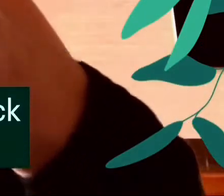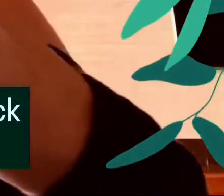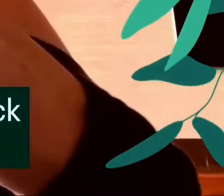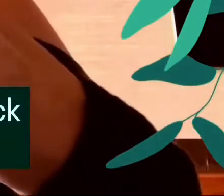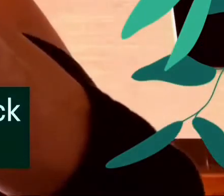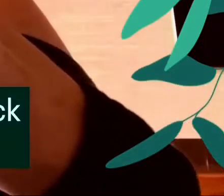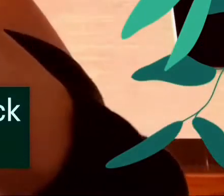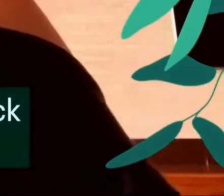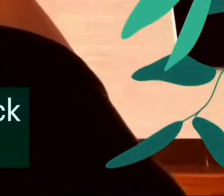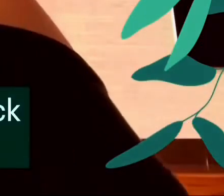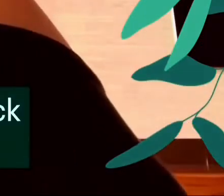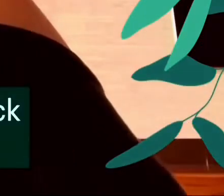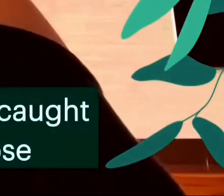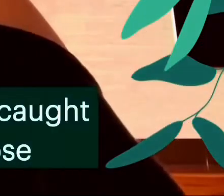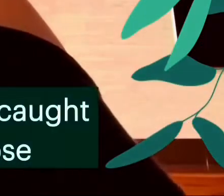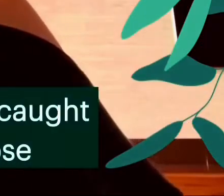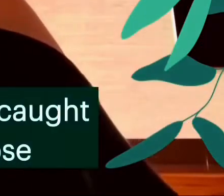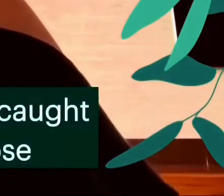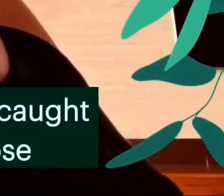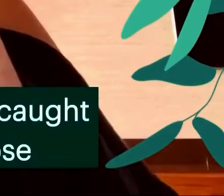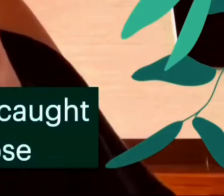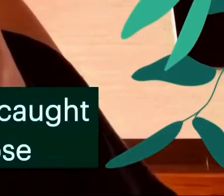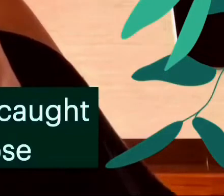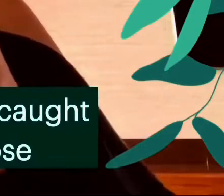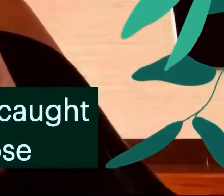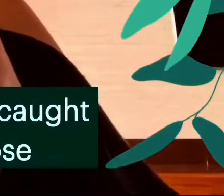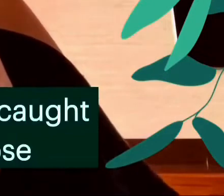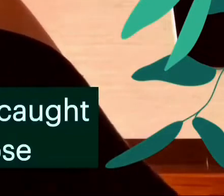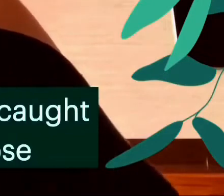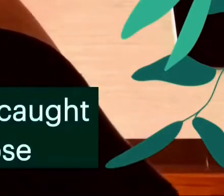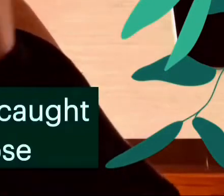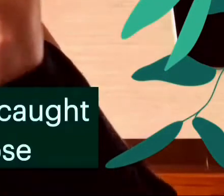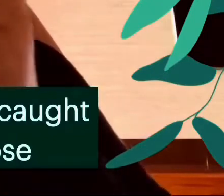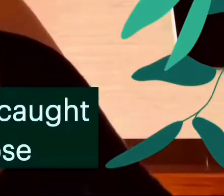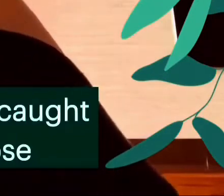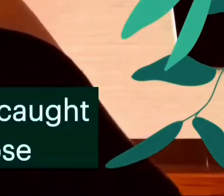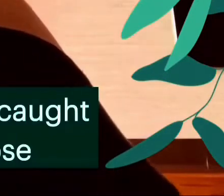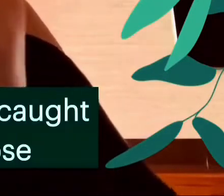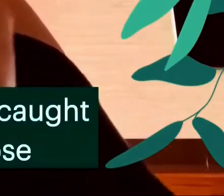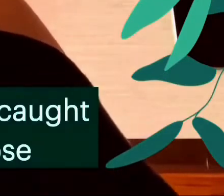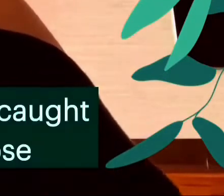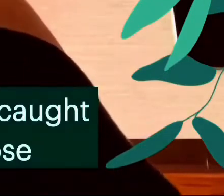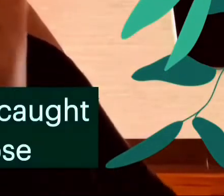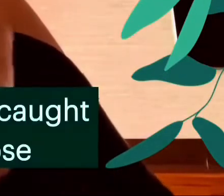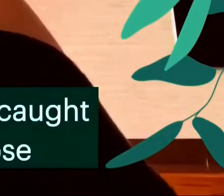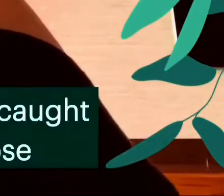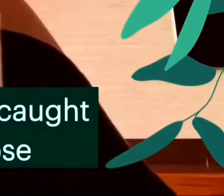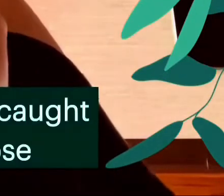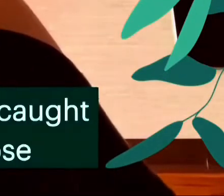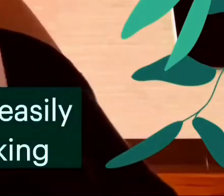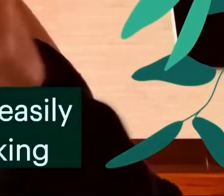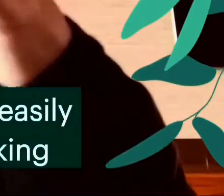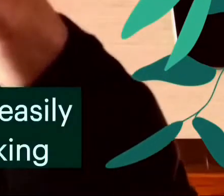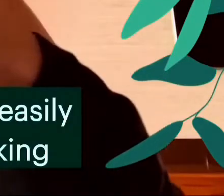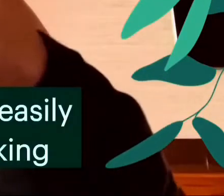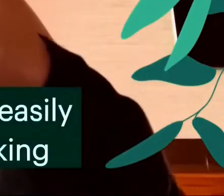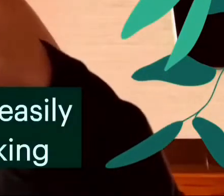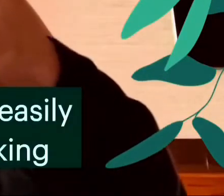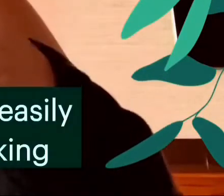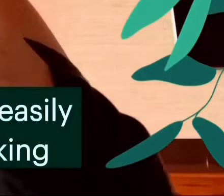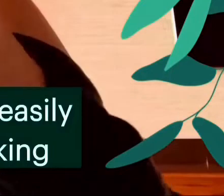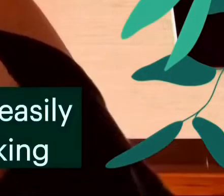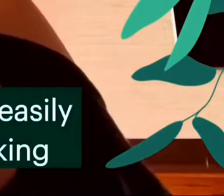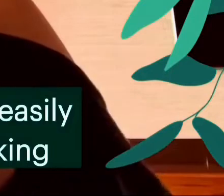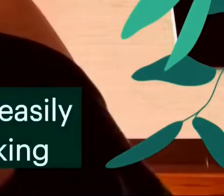we actually are. And to those who realized we were caught inside of constructs built by those who wanted us to be